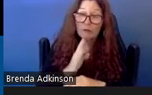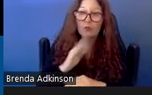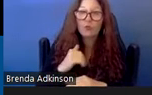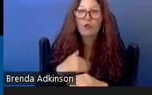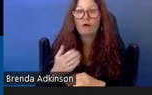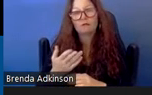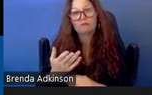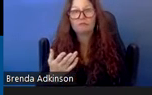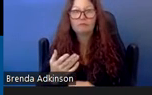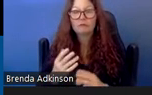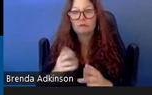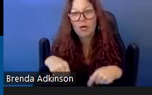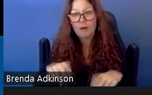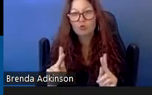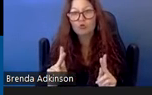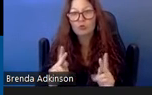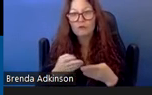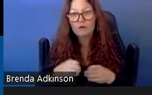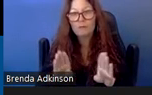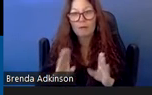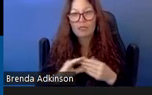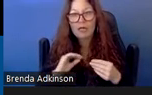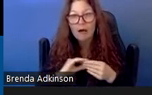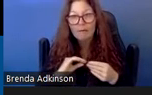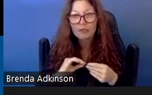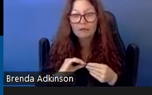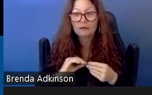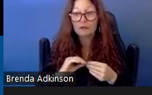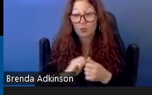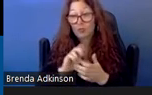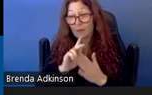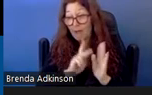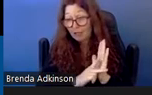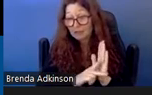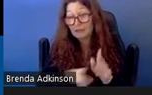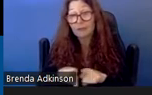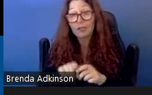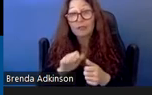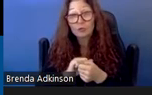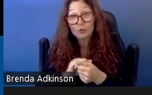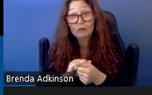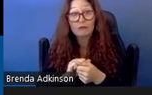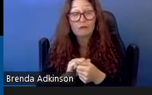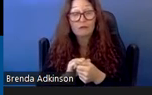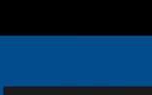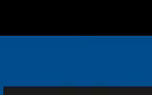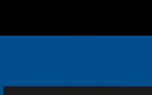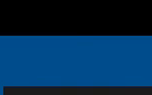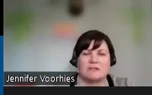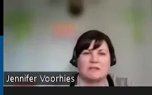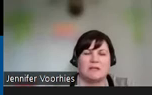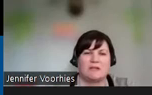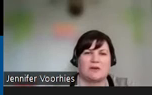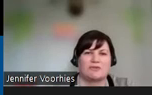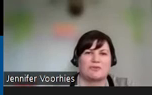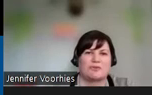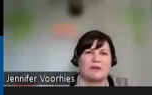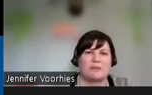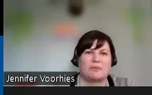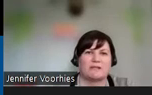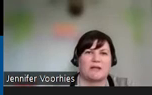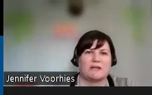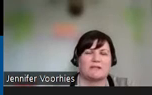that, not just with the policy elements, but also with the forms that we're sending out that Rebecca mentioned that are to